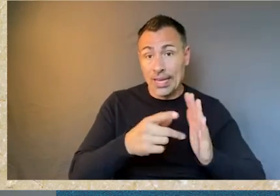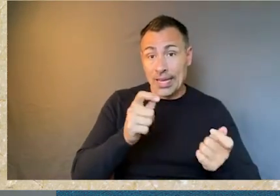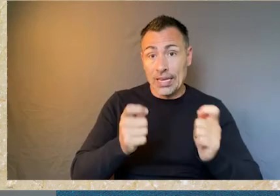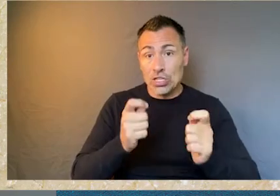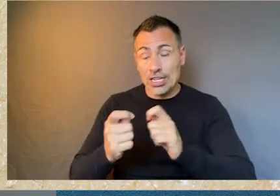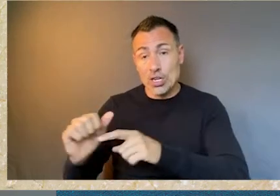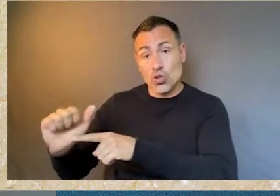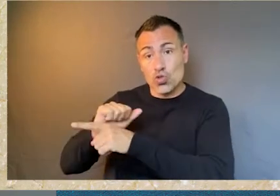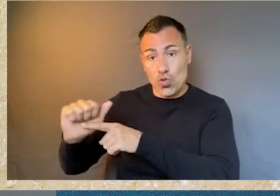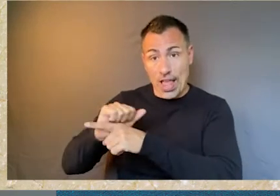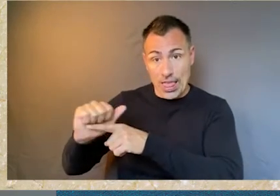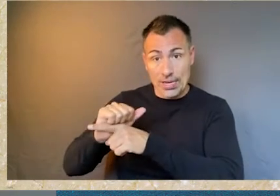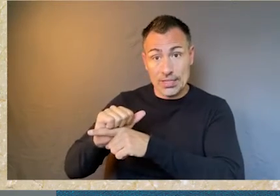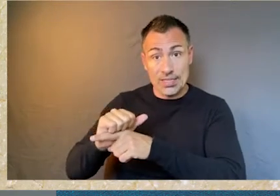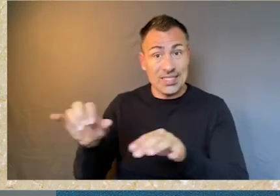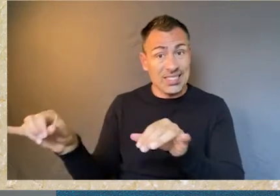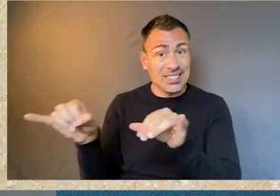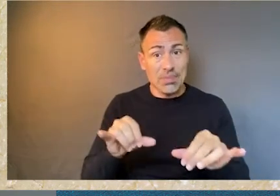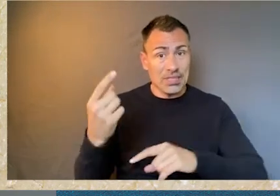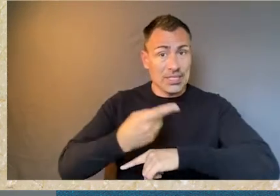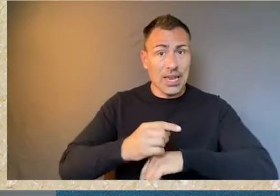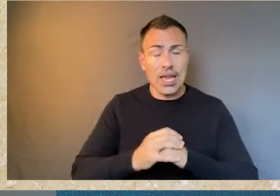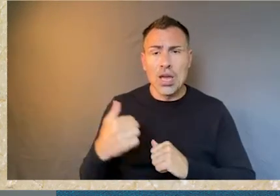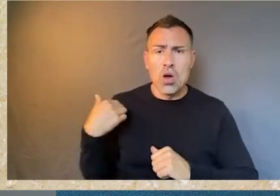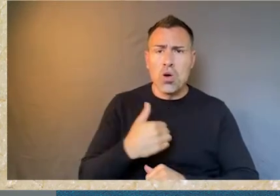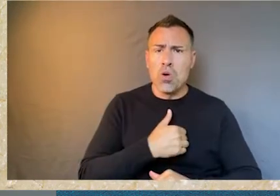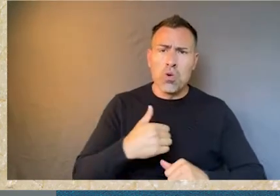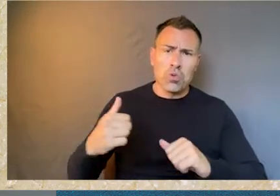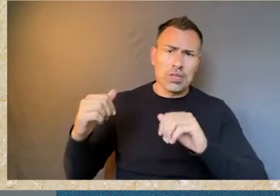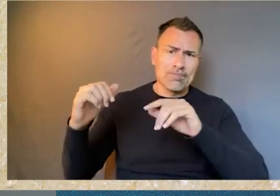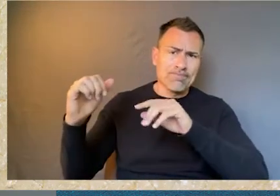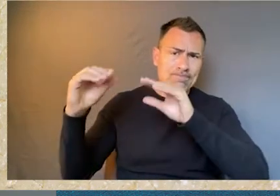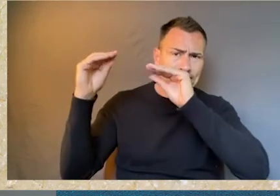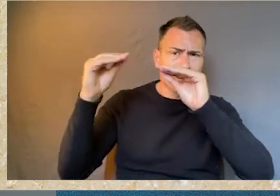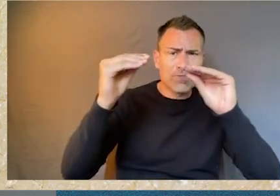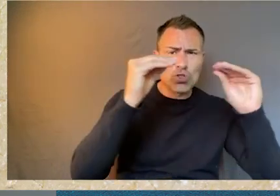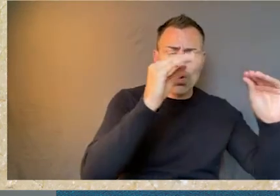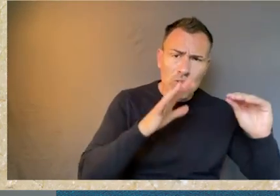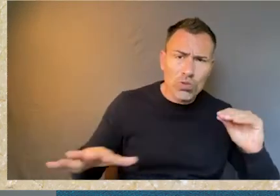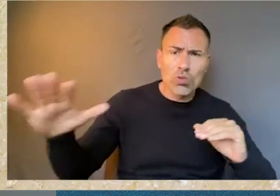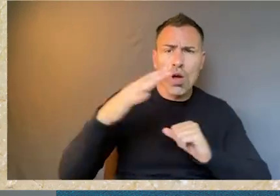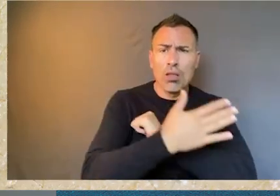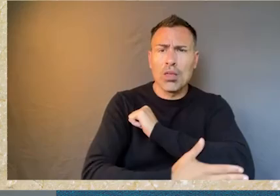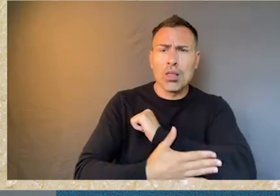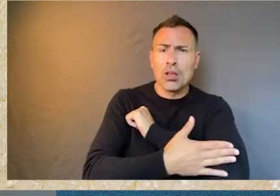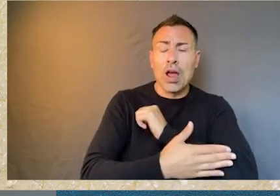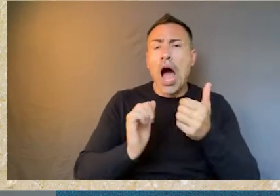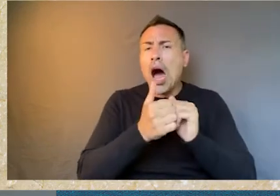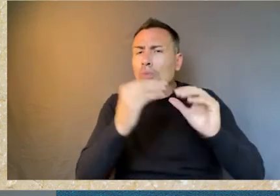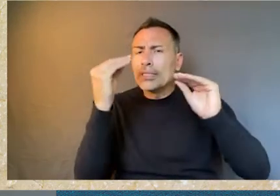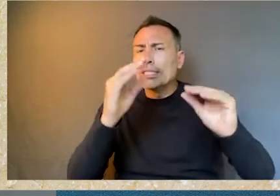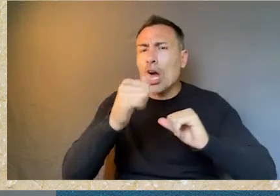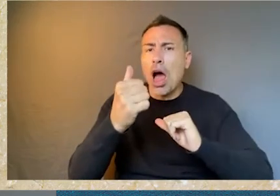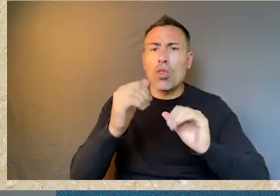And we train throughout the country on how do we teach other people, other organizations. We even work